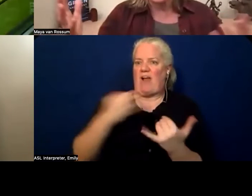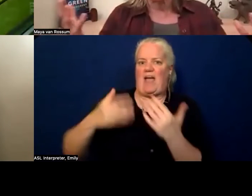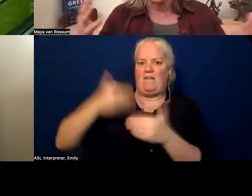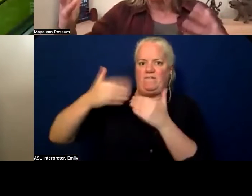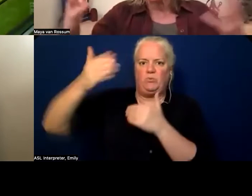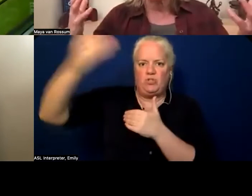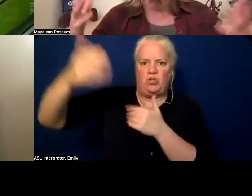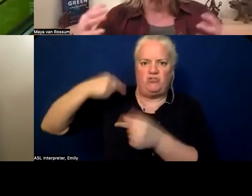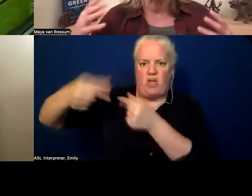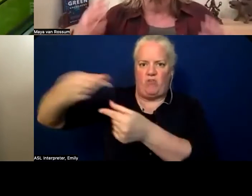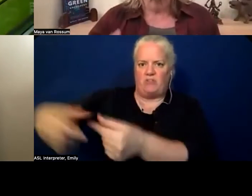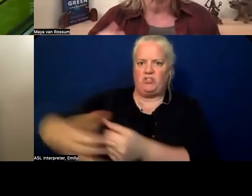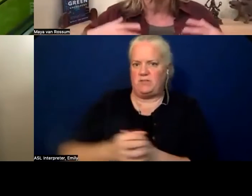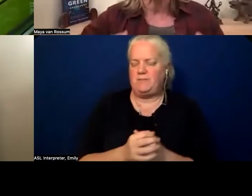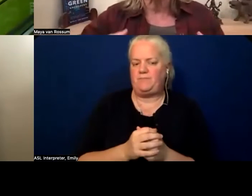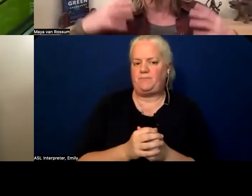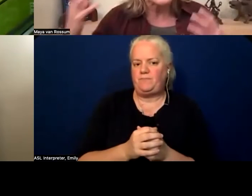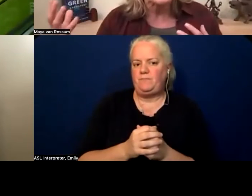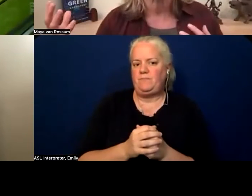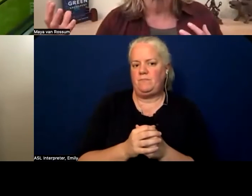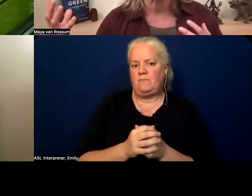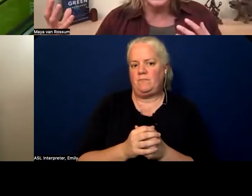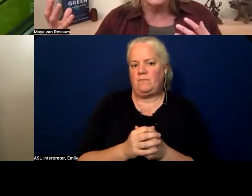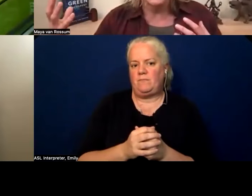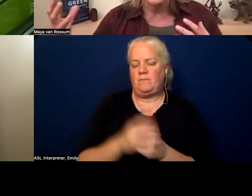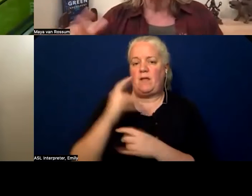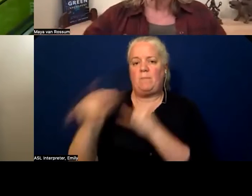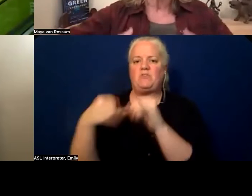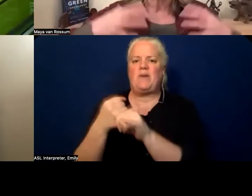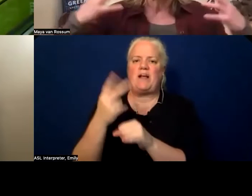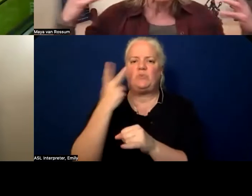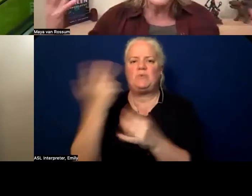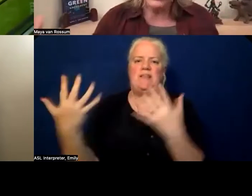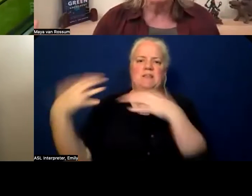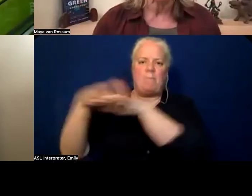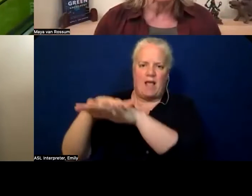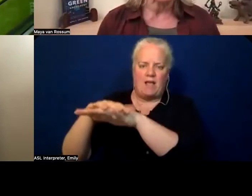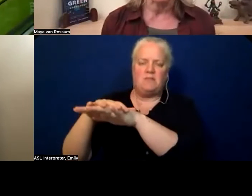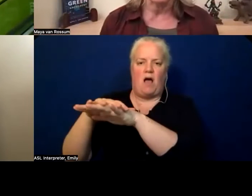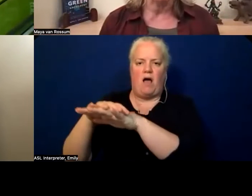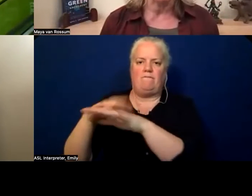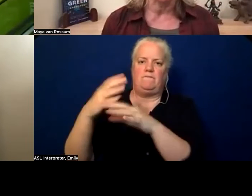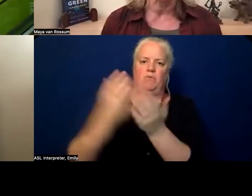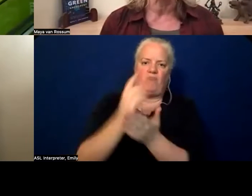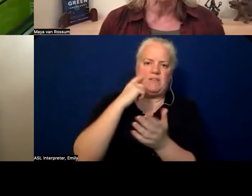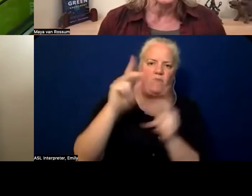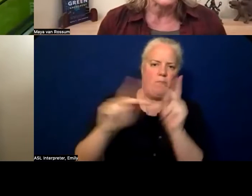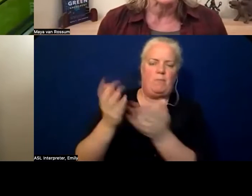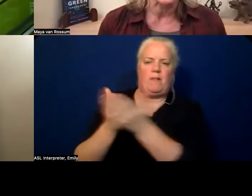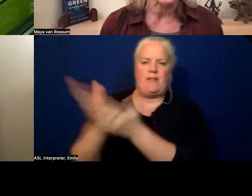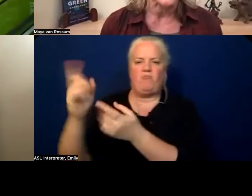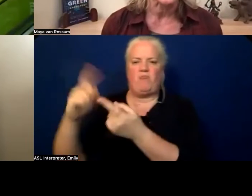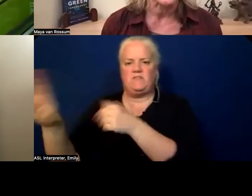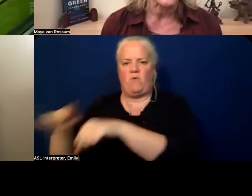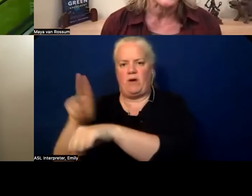it's a blend, and you're seeing a lot of good language, but there are not a number of really